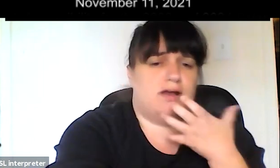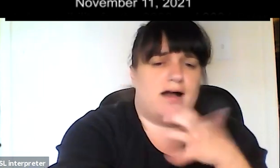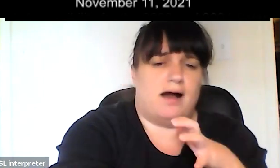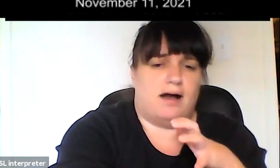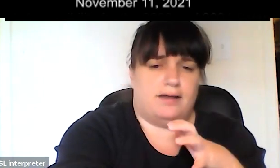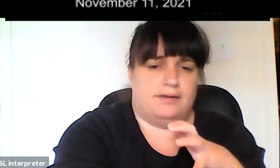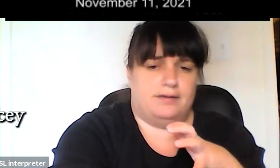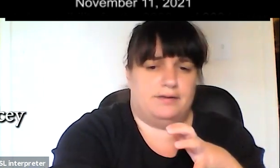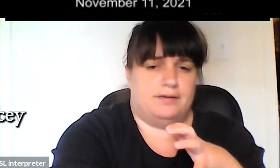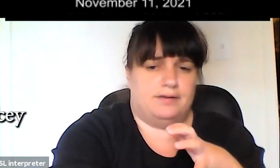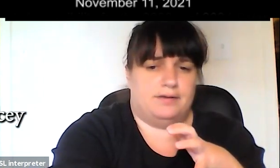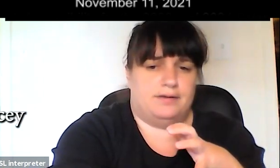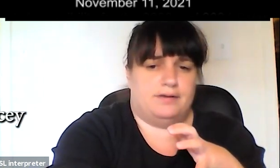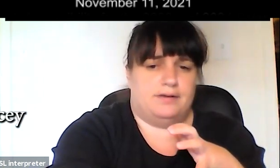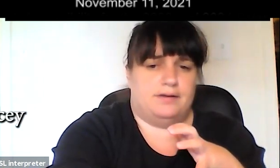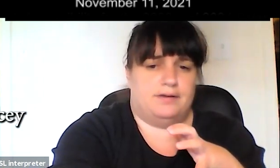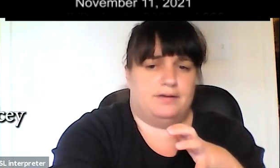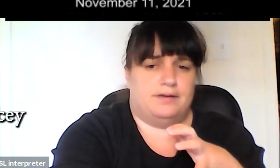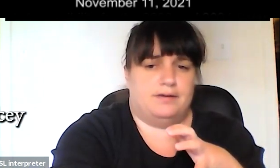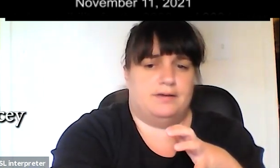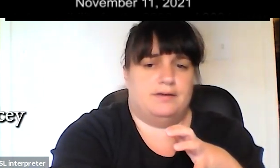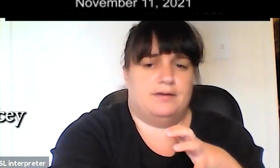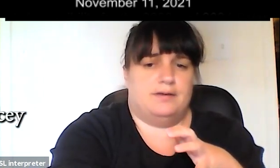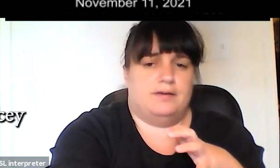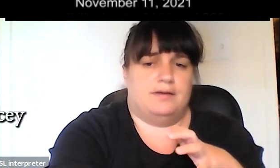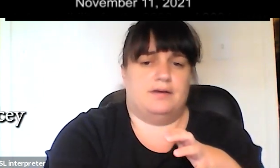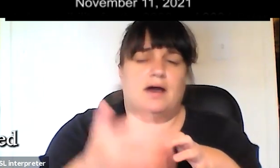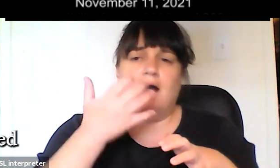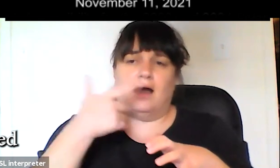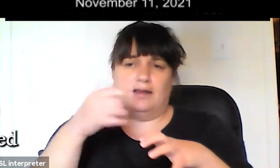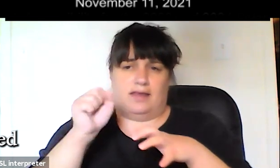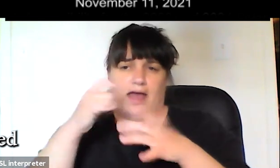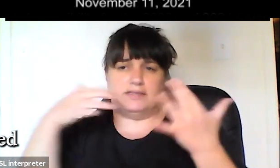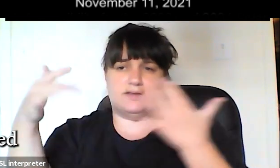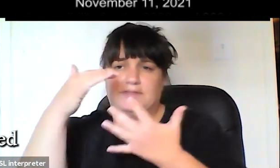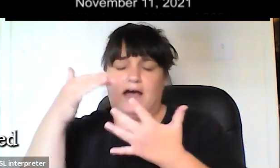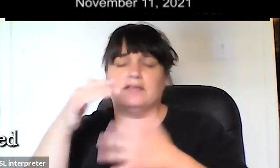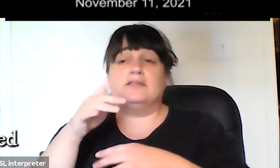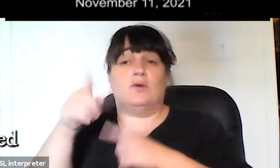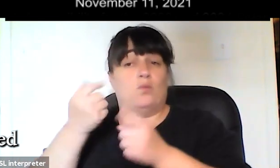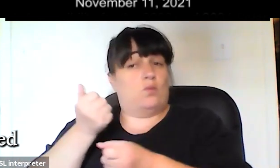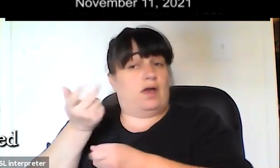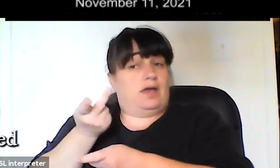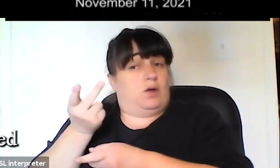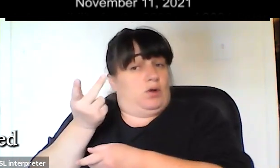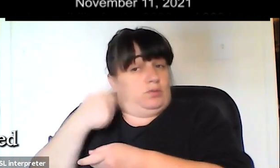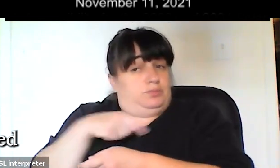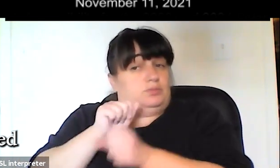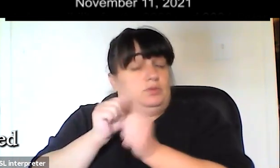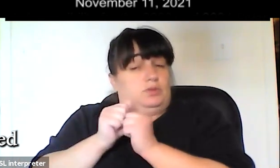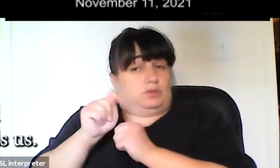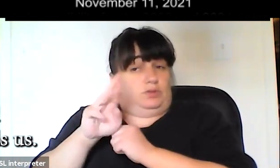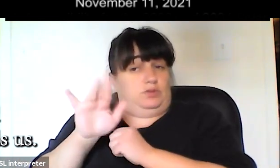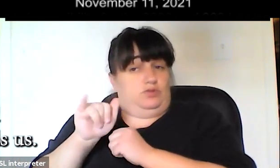and dust. And when we were working with Tracy Delaney, she was trying to figure out which of that light from